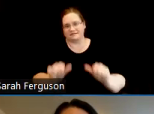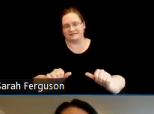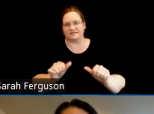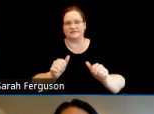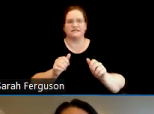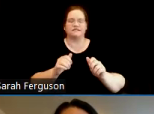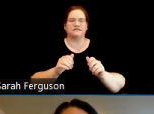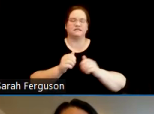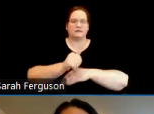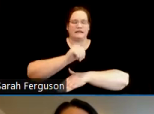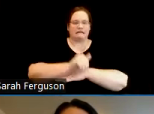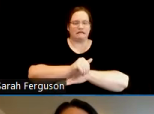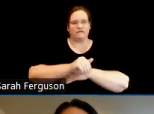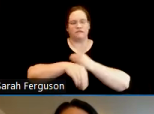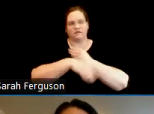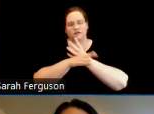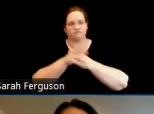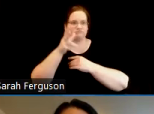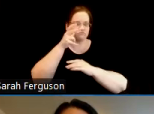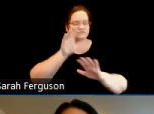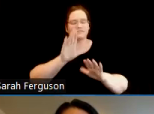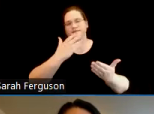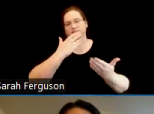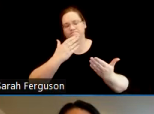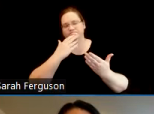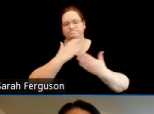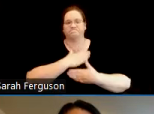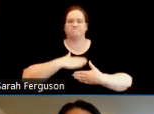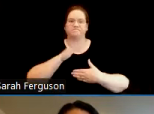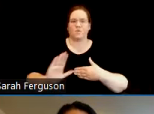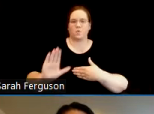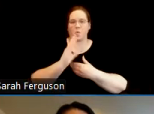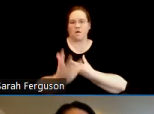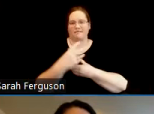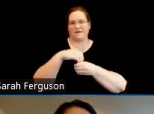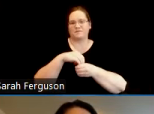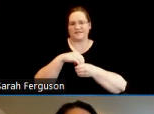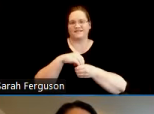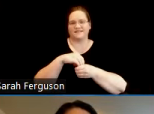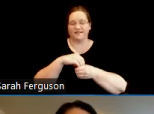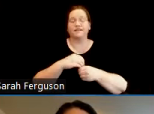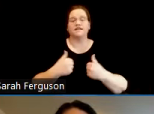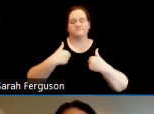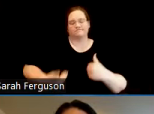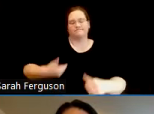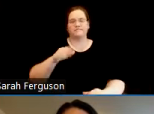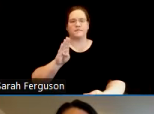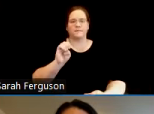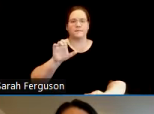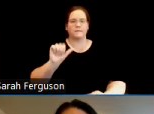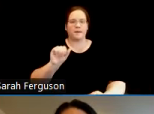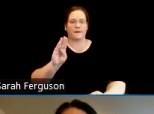these evening events, and I really appreciate your engagement. So I'm Becca Bell. I'm a